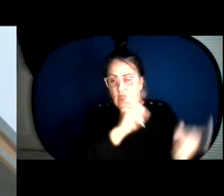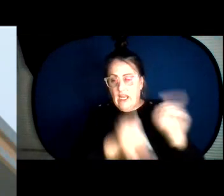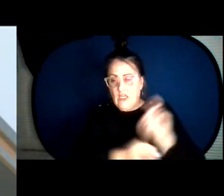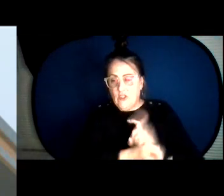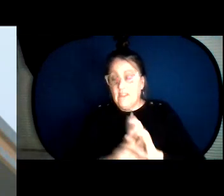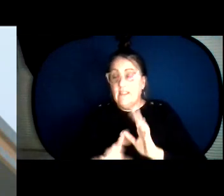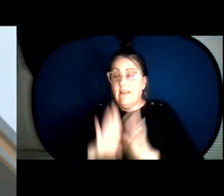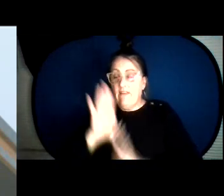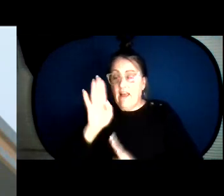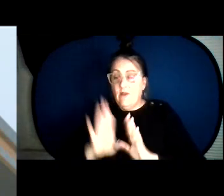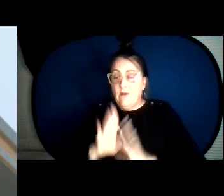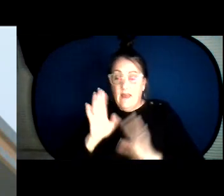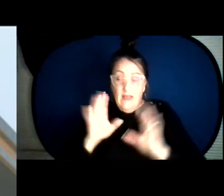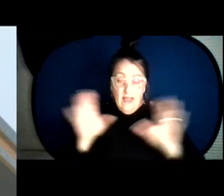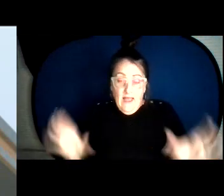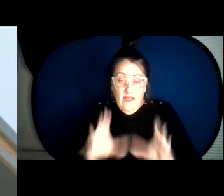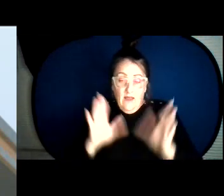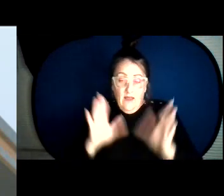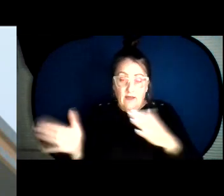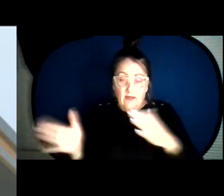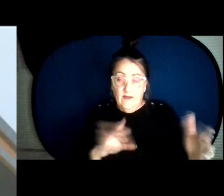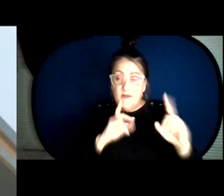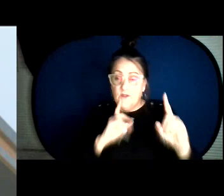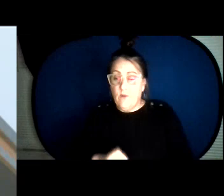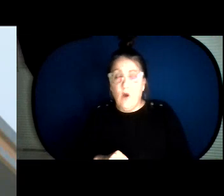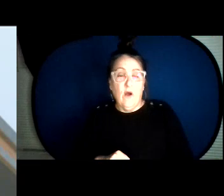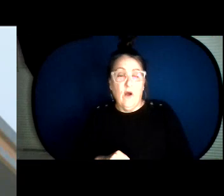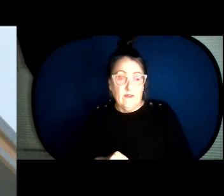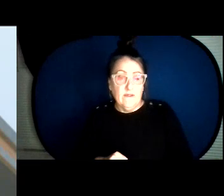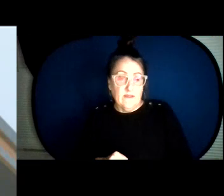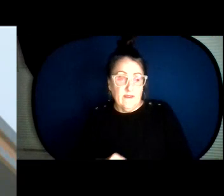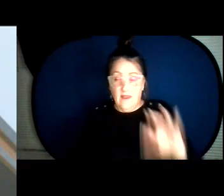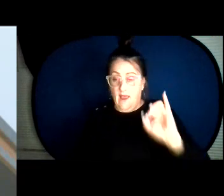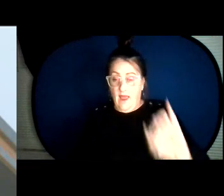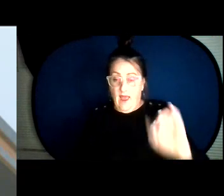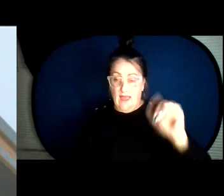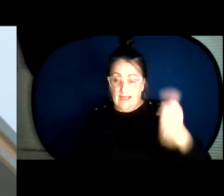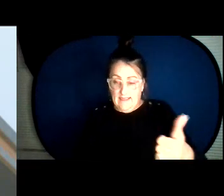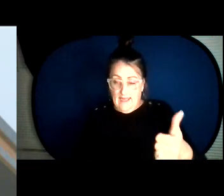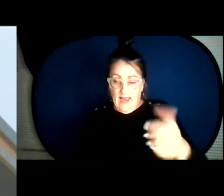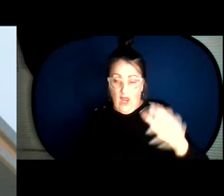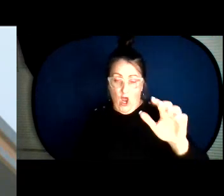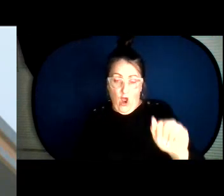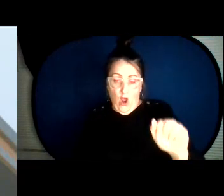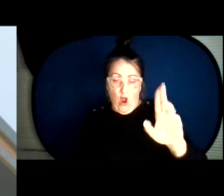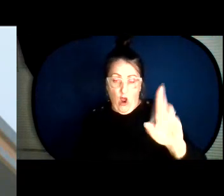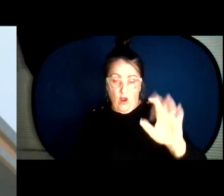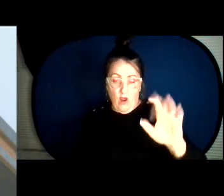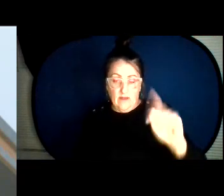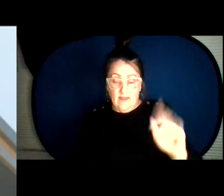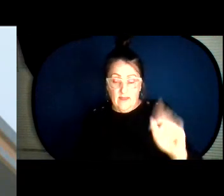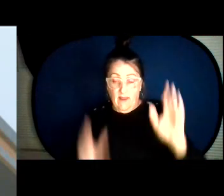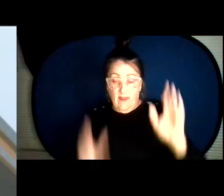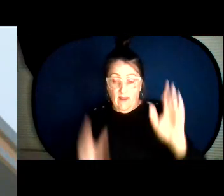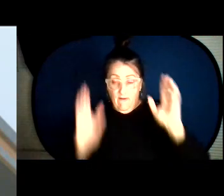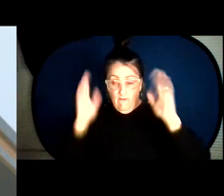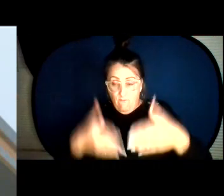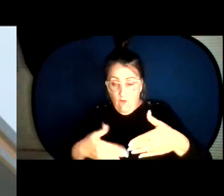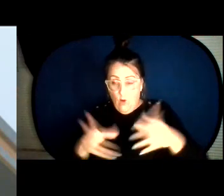corrective action plans in response to findings from the I-10 audit. Focus meetings have been completed in Districts